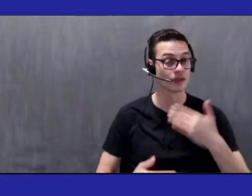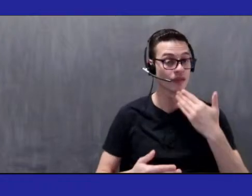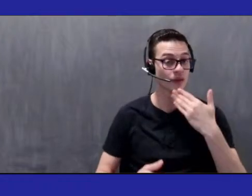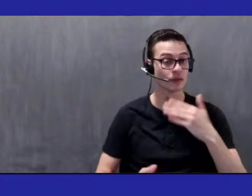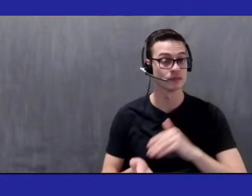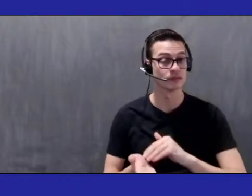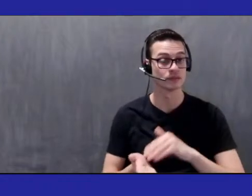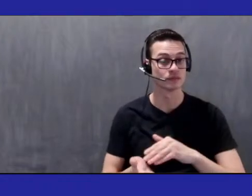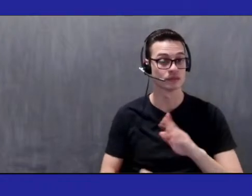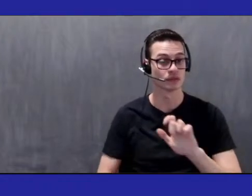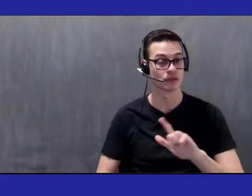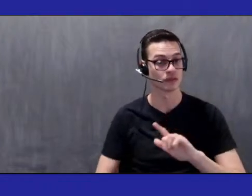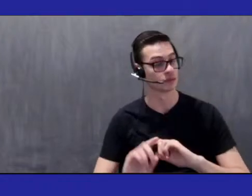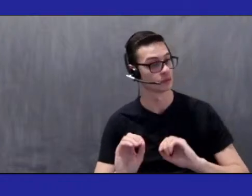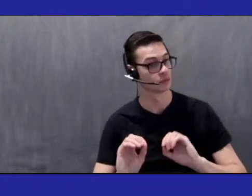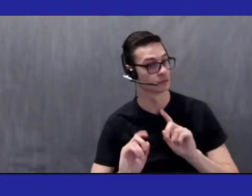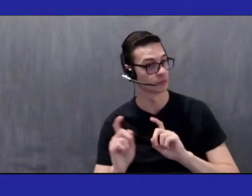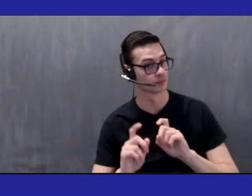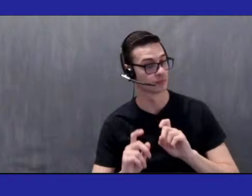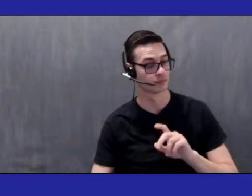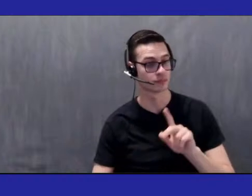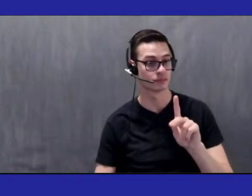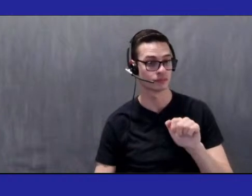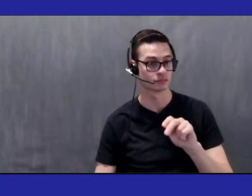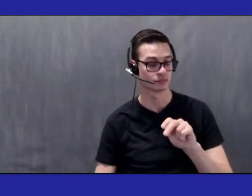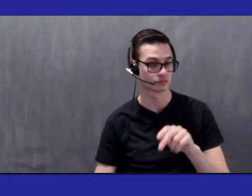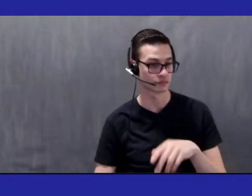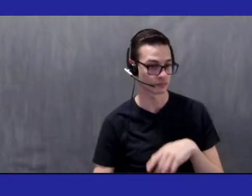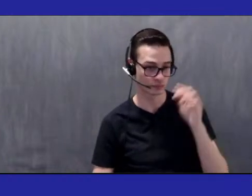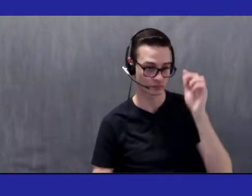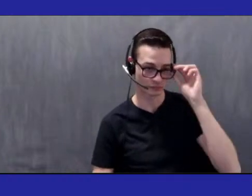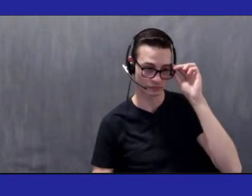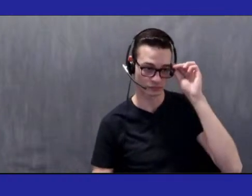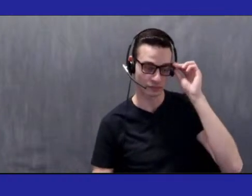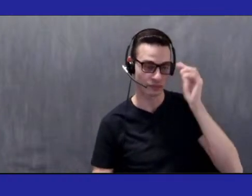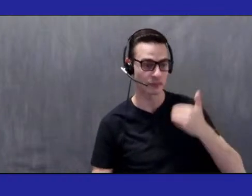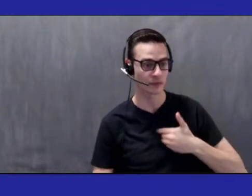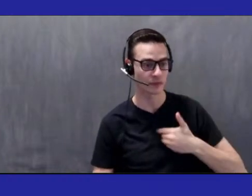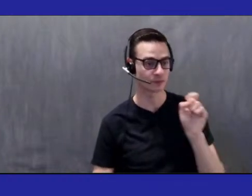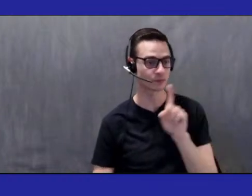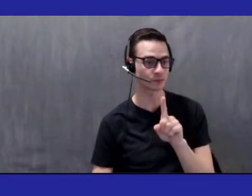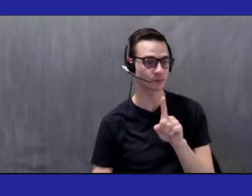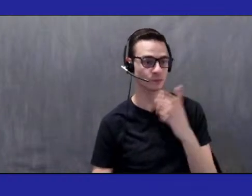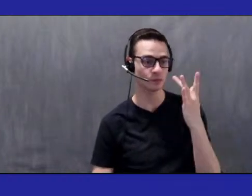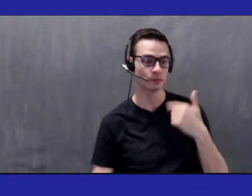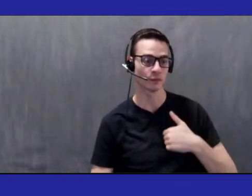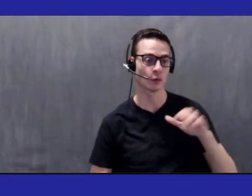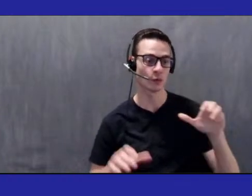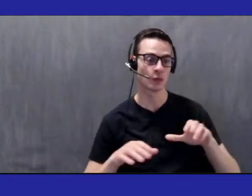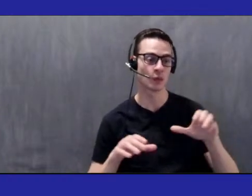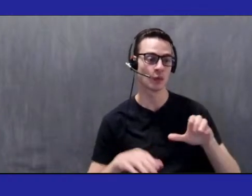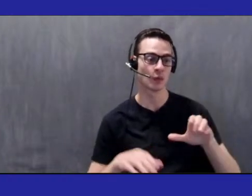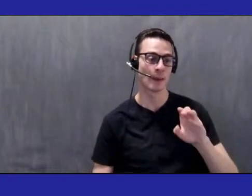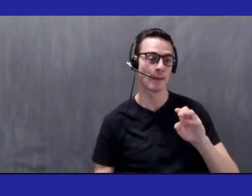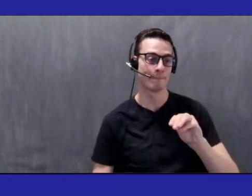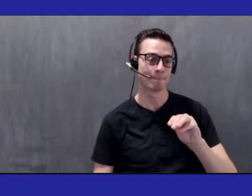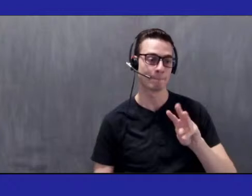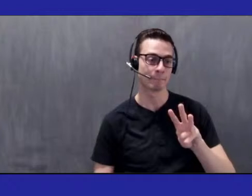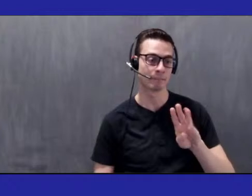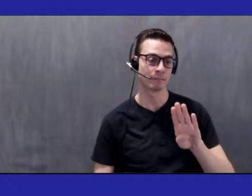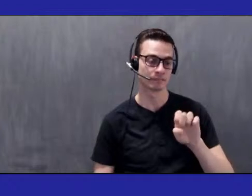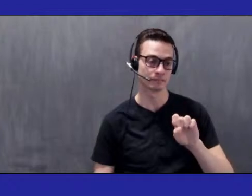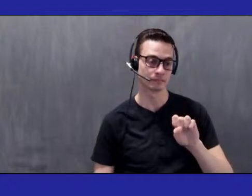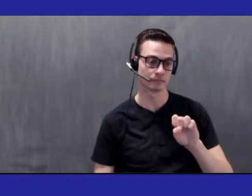questions. Karen Sahler? I do have a question, only because I do MWBE at DSS. And I applaud